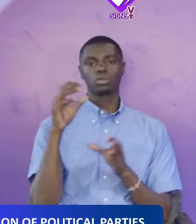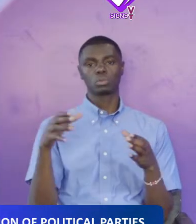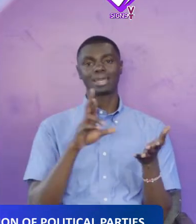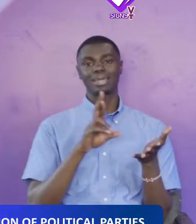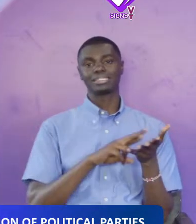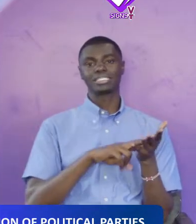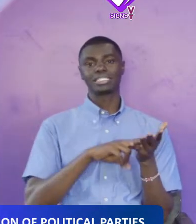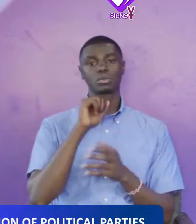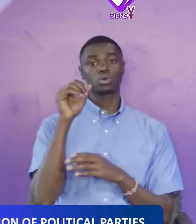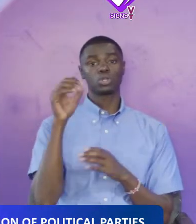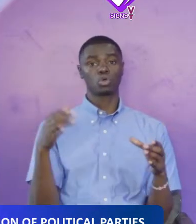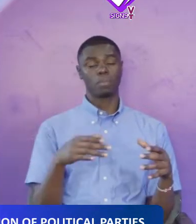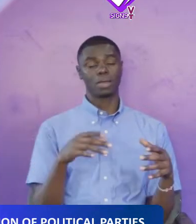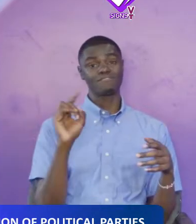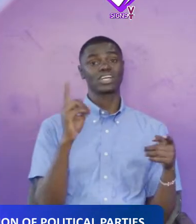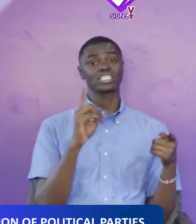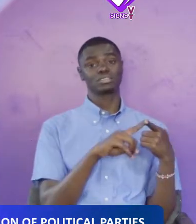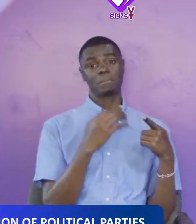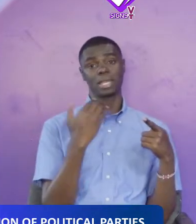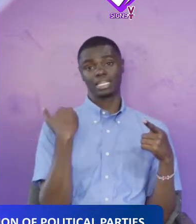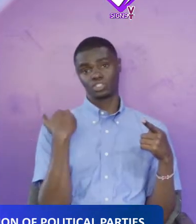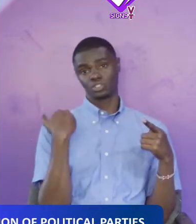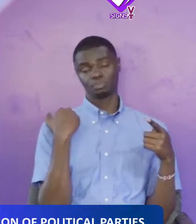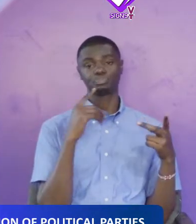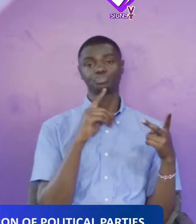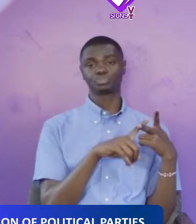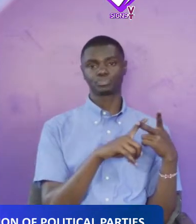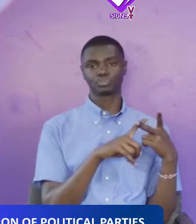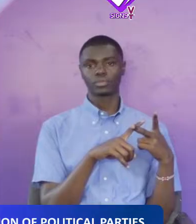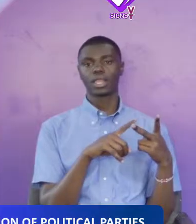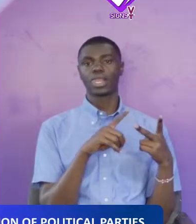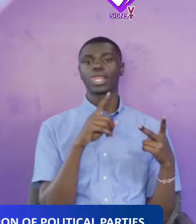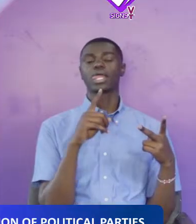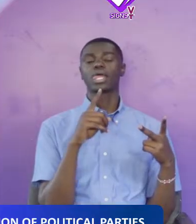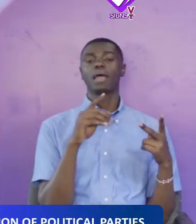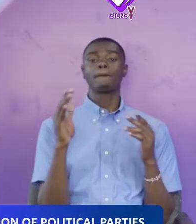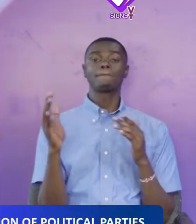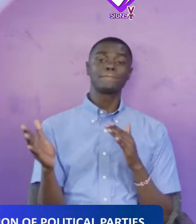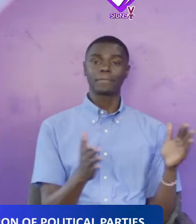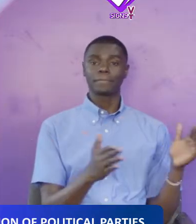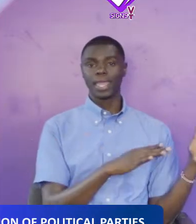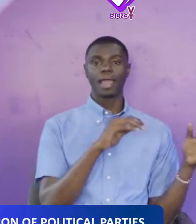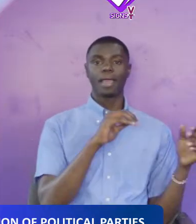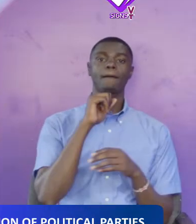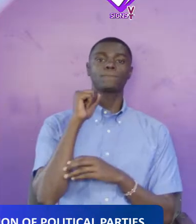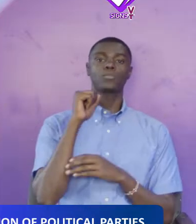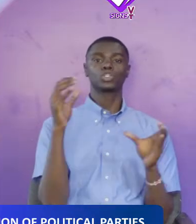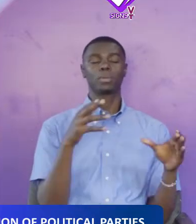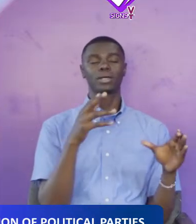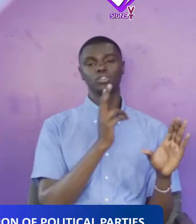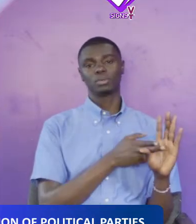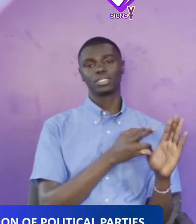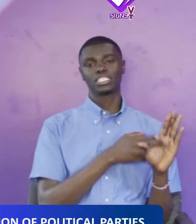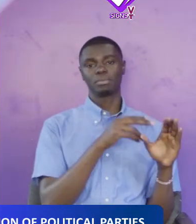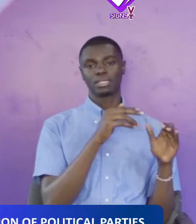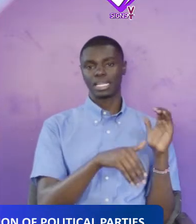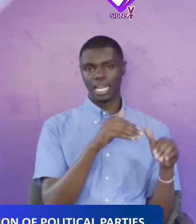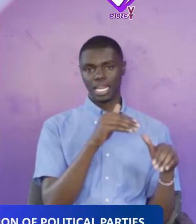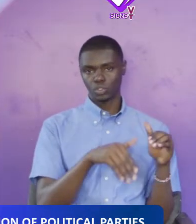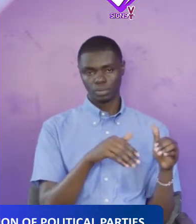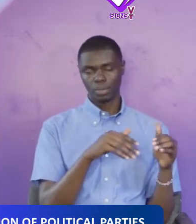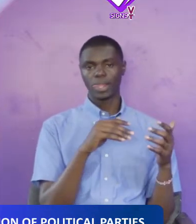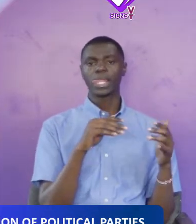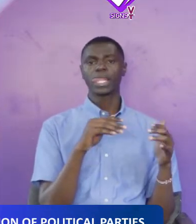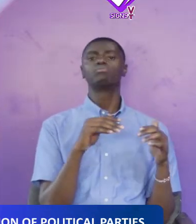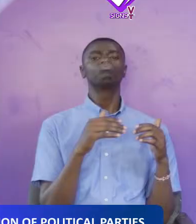political parties. That is the one. first. Yes. They register the political parties, Yeah. and then prepare those political parties to participate in elections. How do